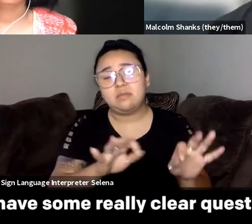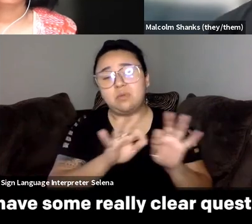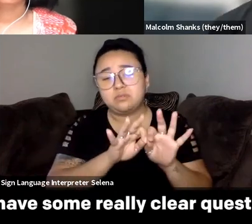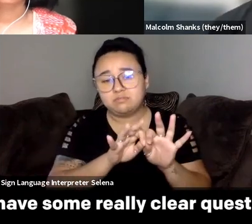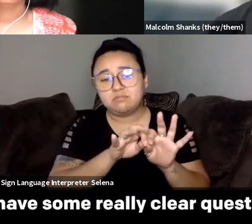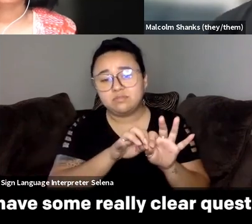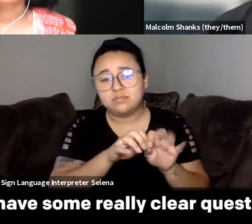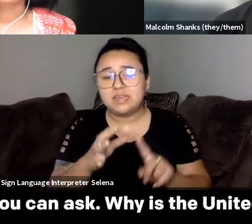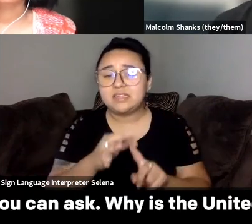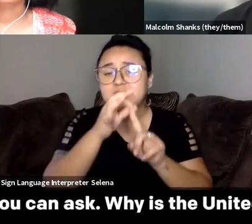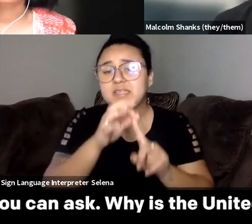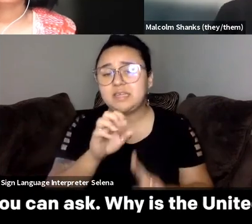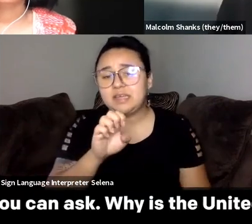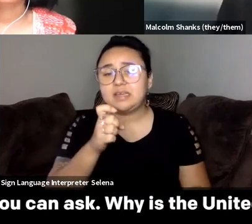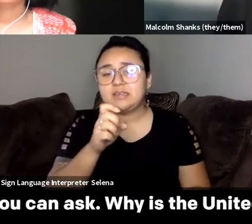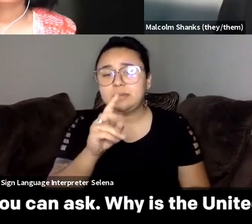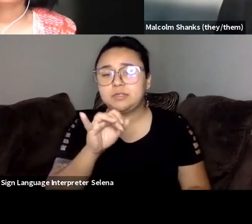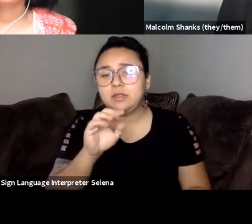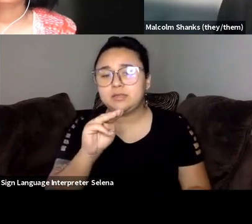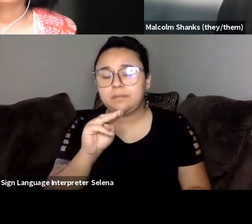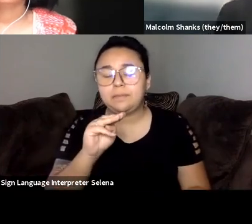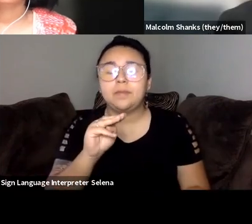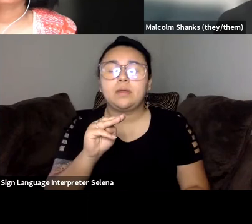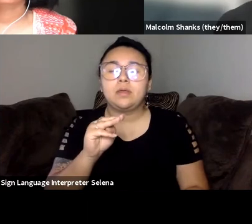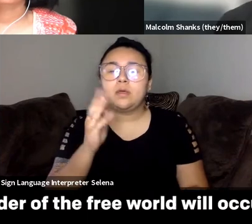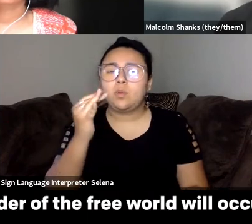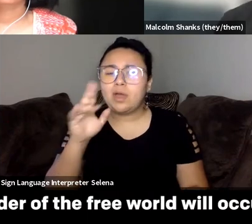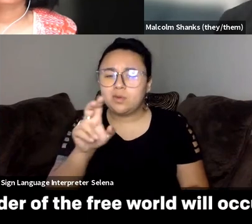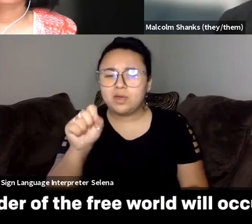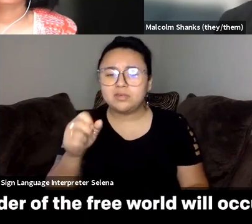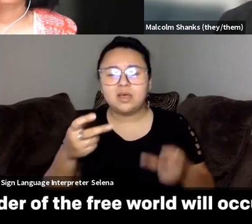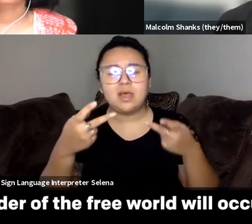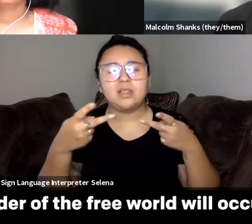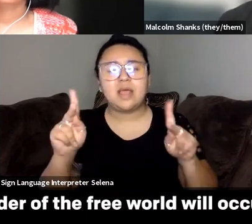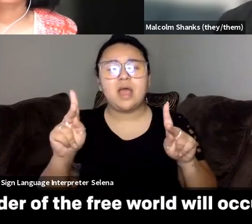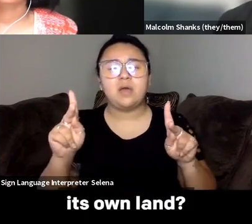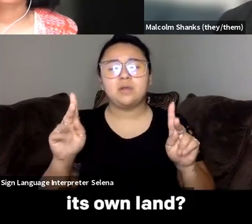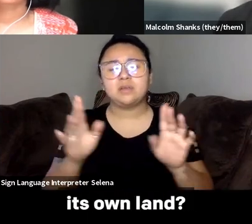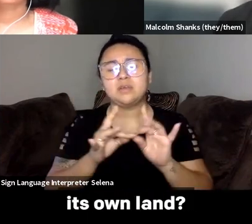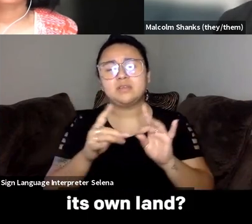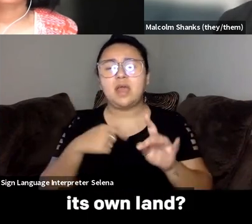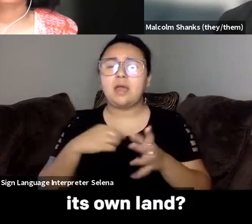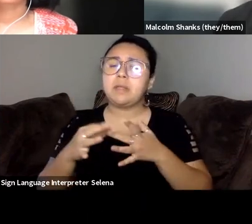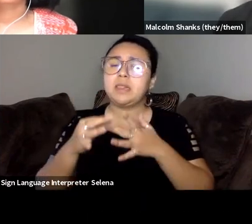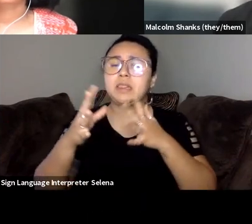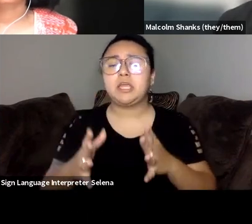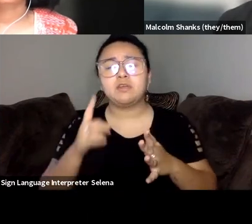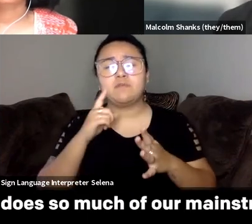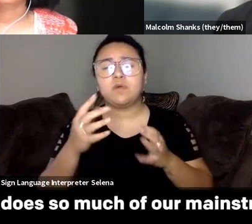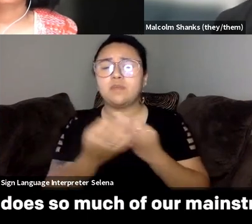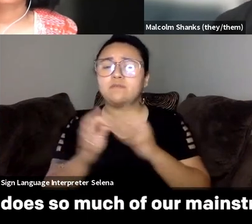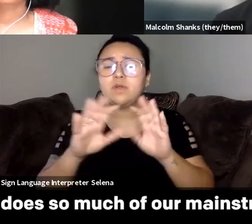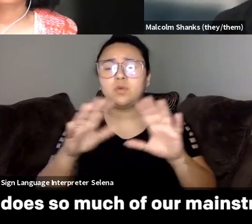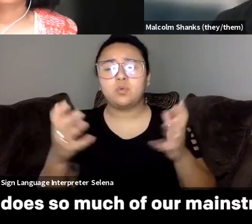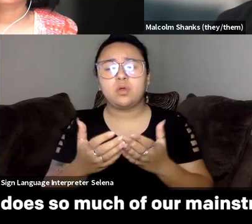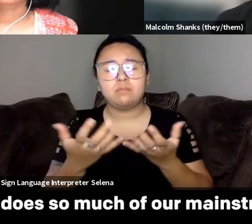have some really clear questions we can ask. Why is the United States allowed to posture as a leader of the free world while occupying stolen land? Why